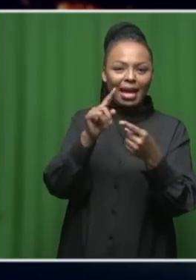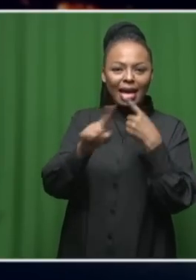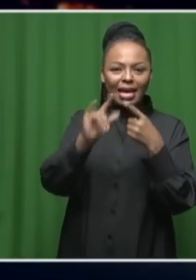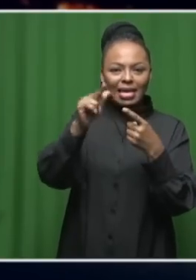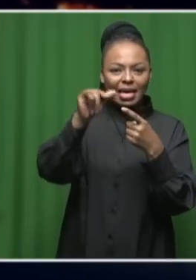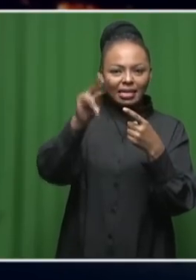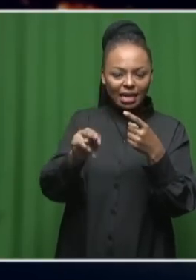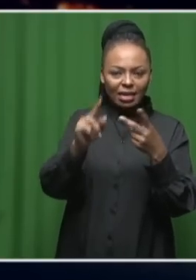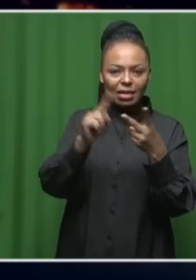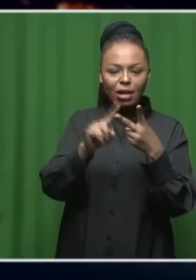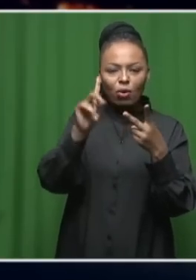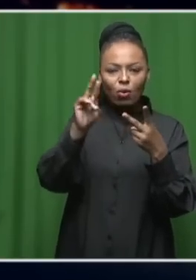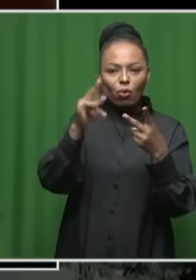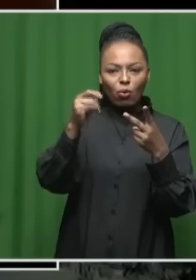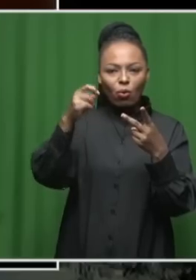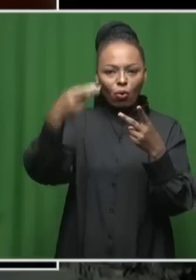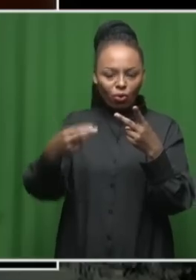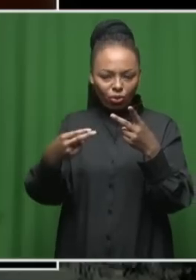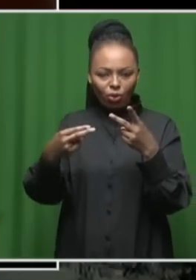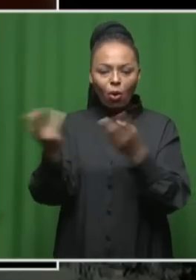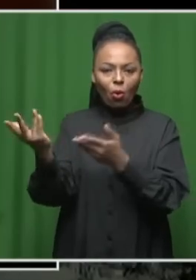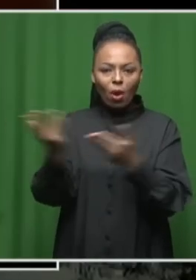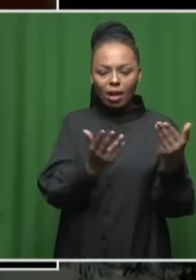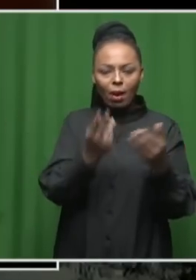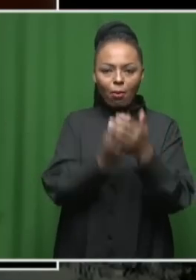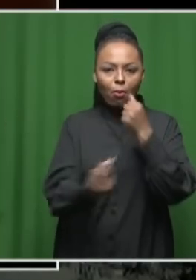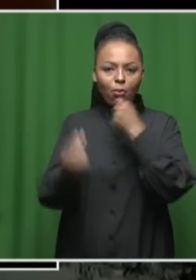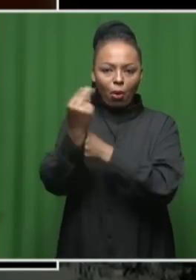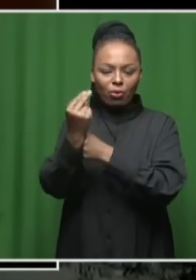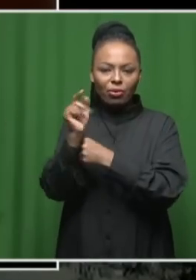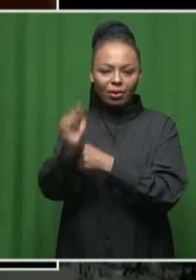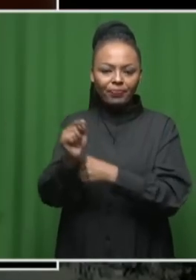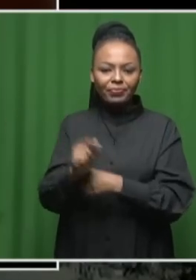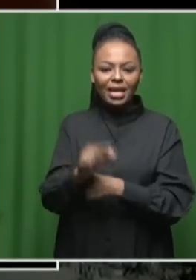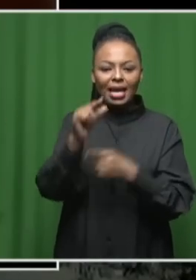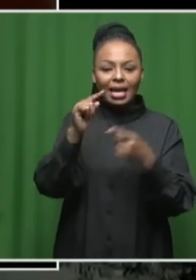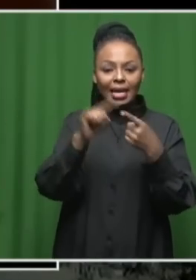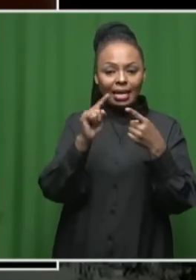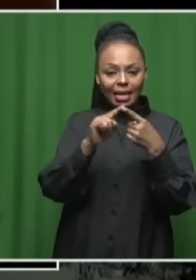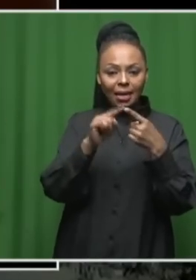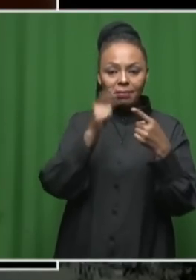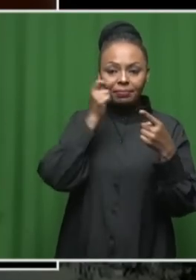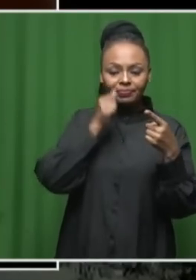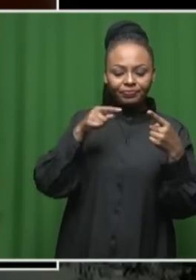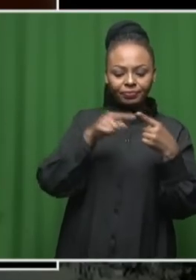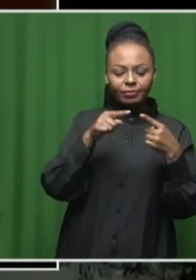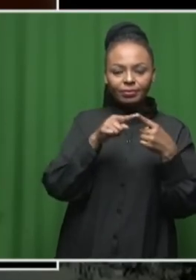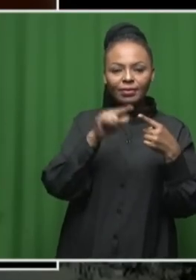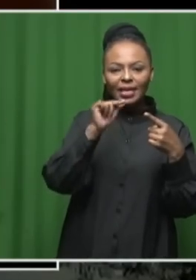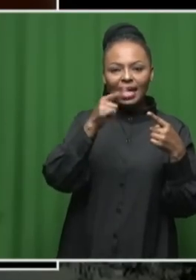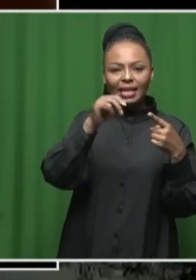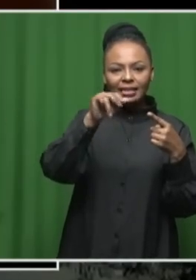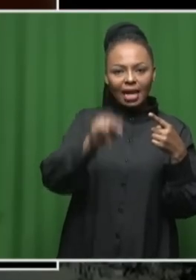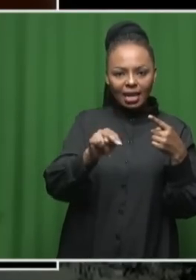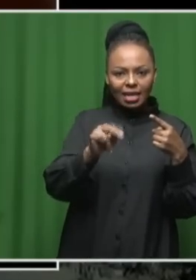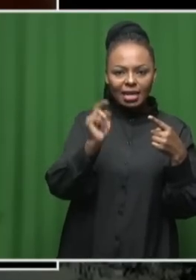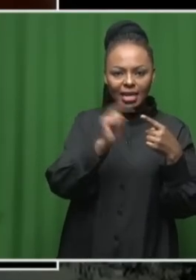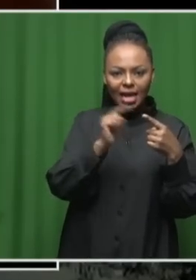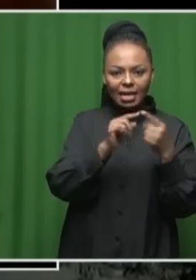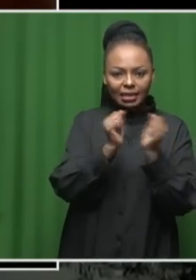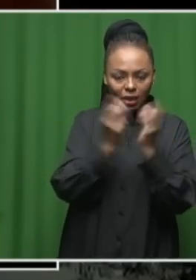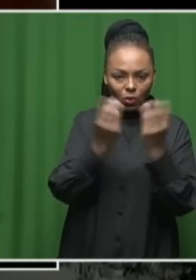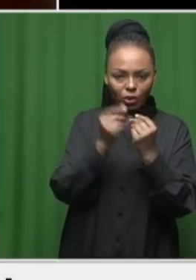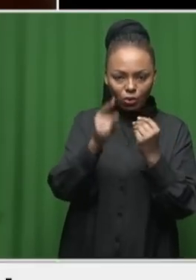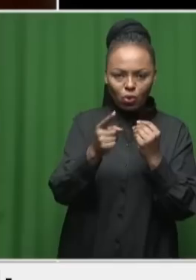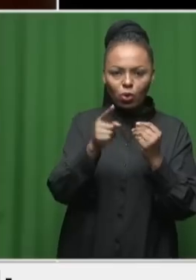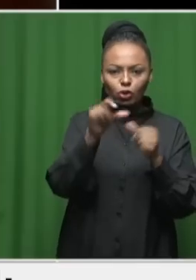you so much for joining us this morning. Welcome to both of you. Gayton, let me start with you. And I saw on social